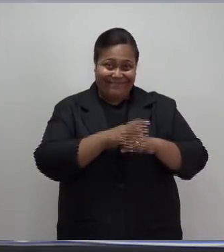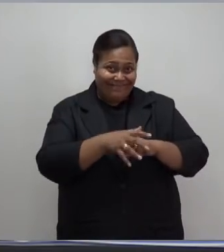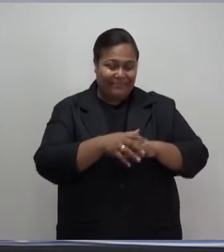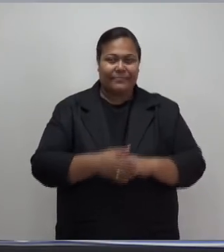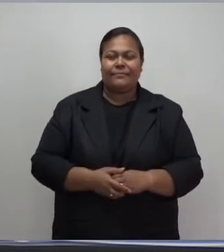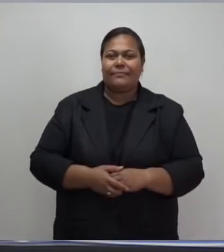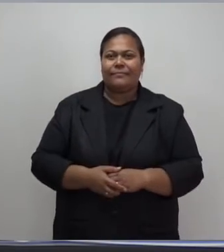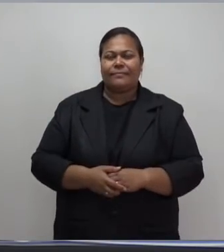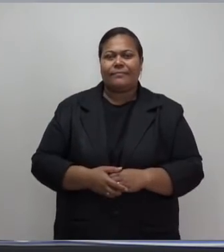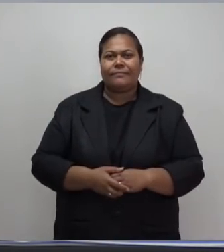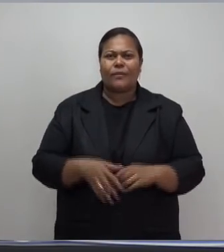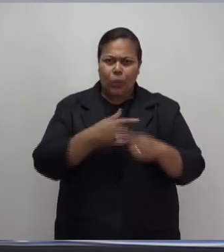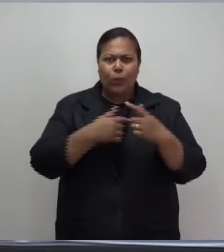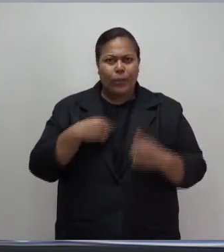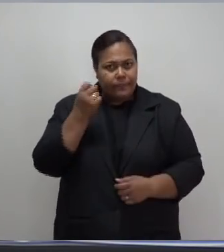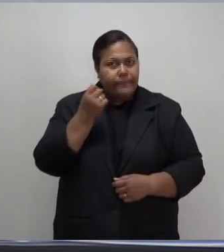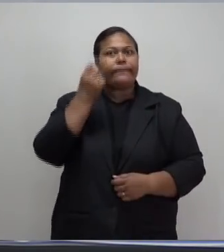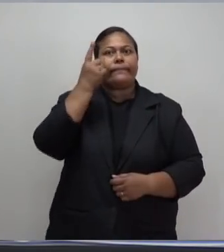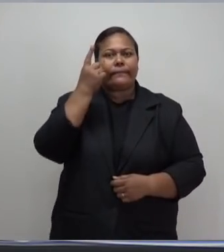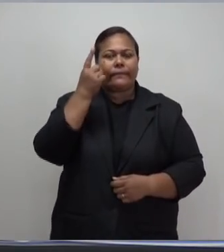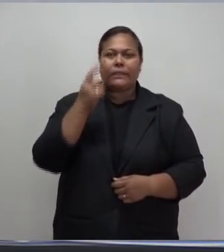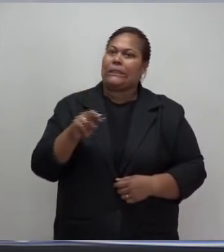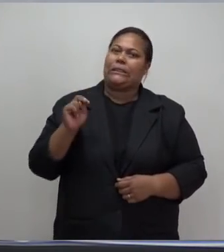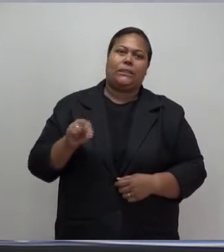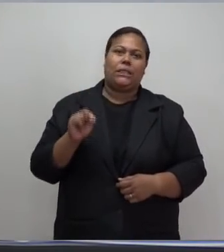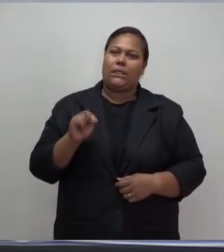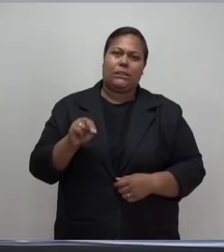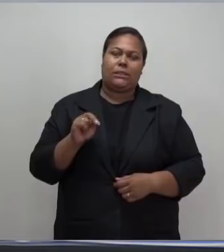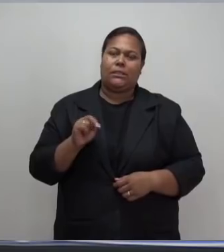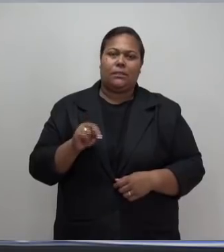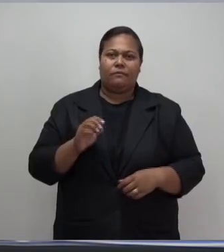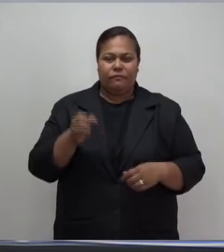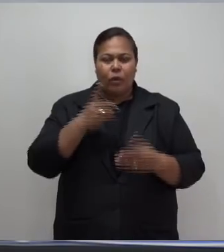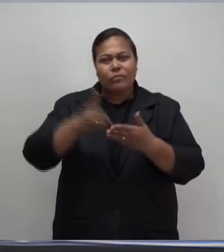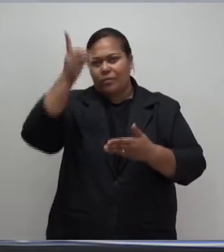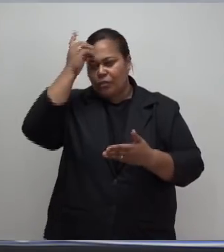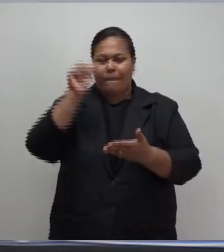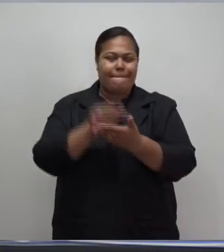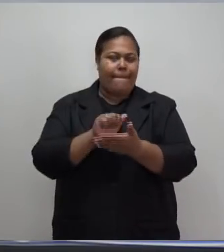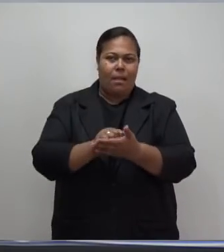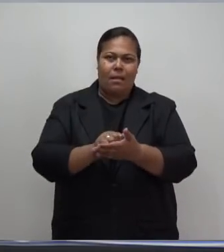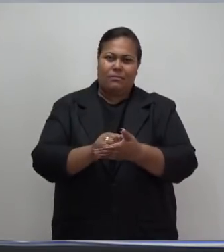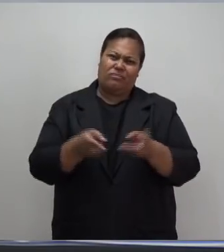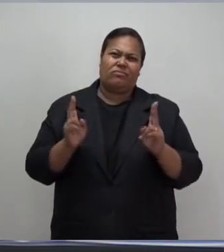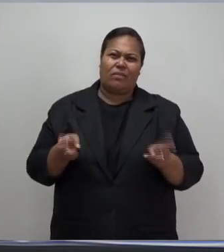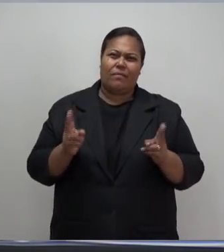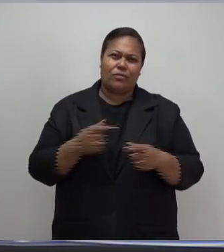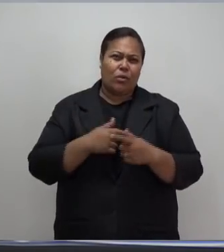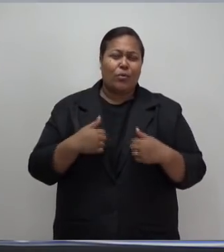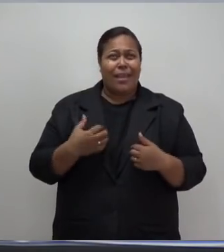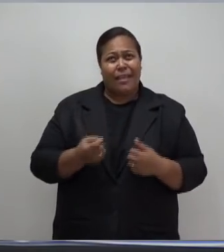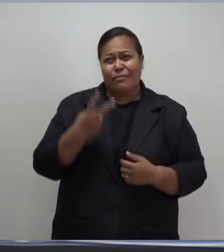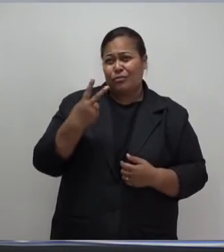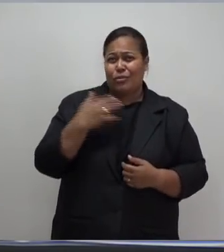we realize the urgent need to return formal education to a state of normalcy. Just as a way of background, we have close to